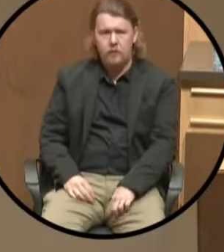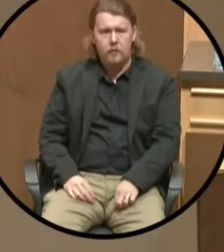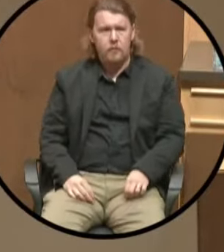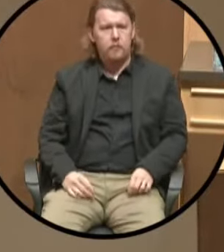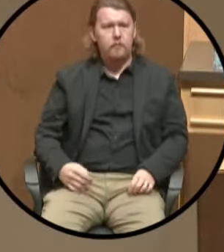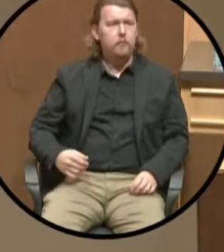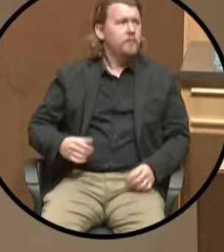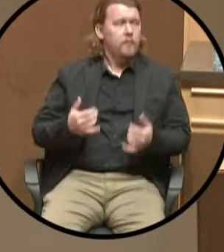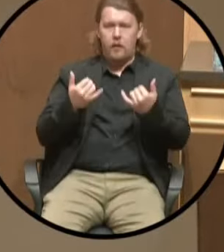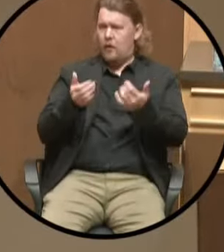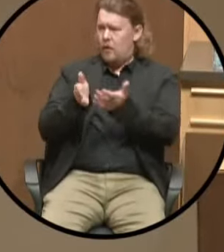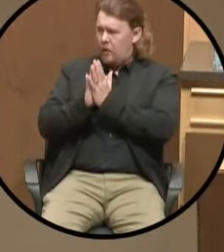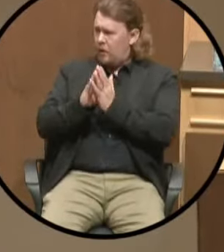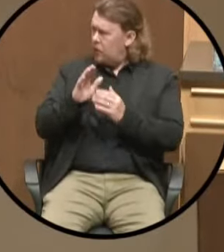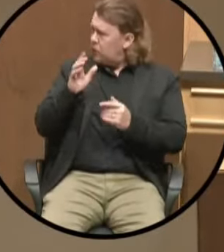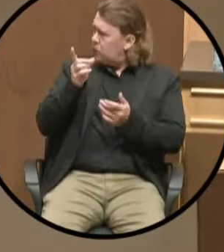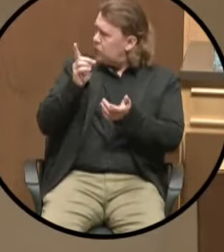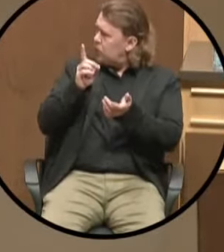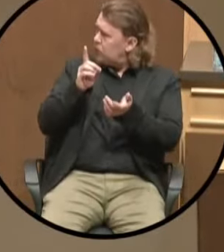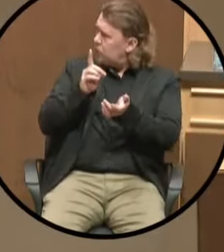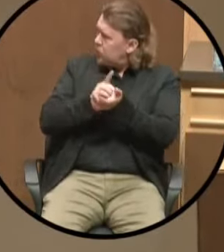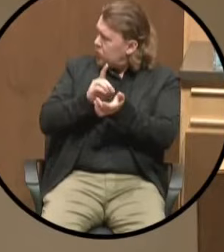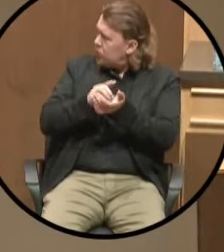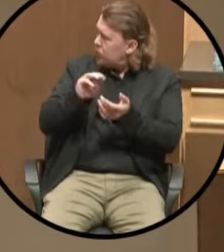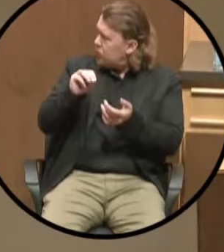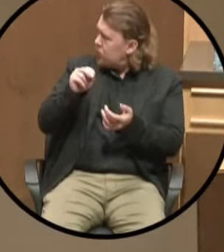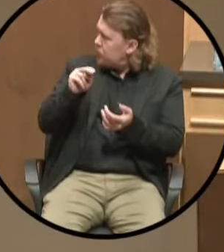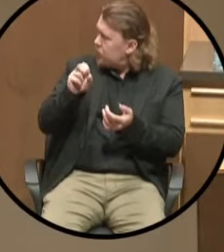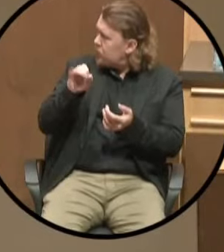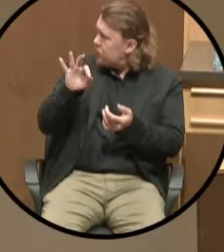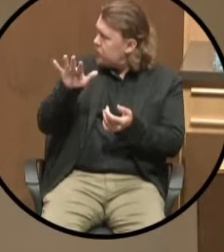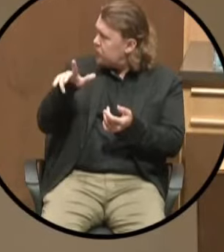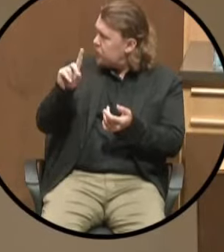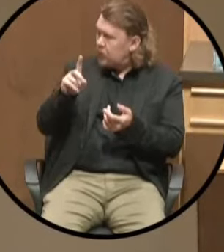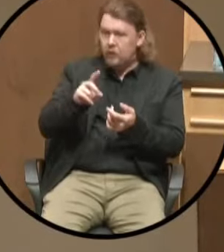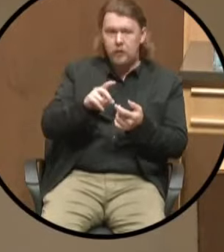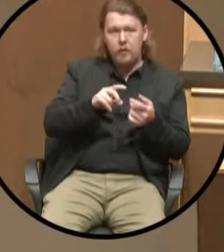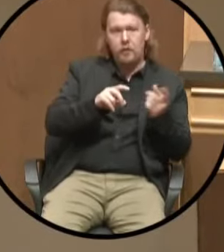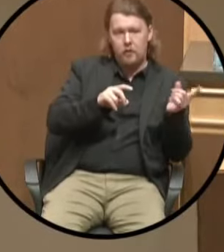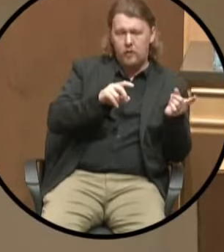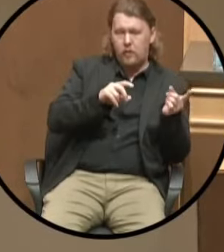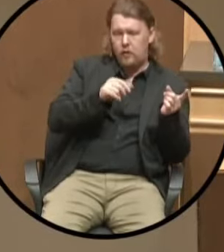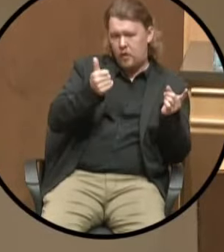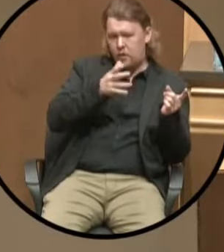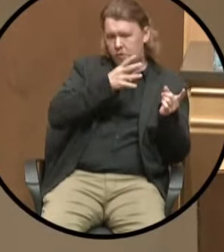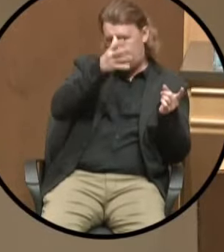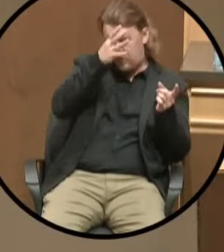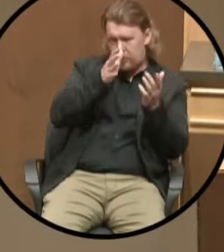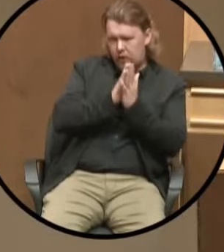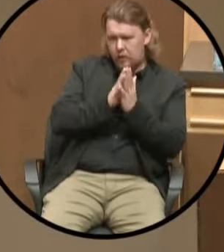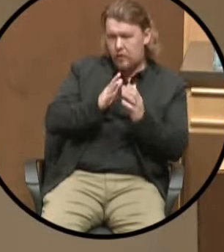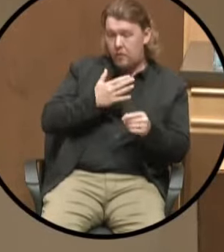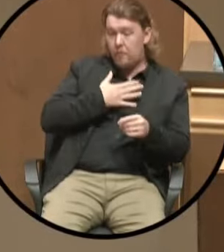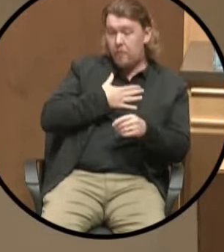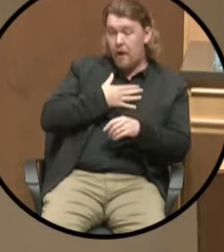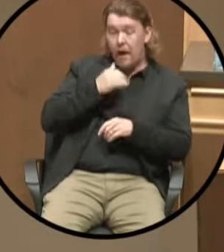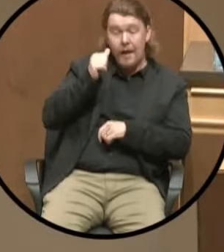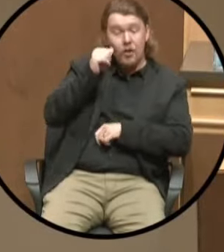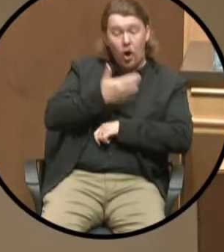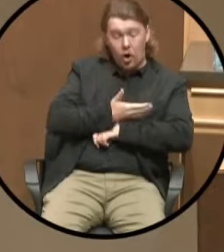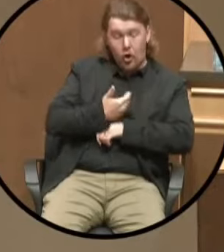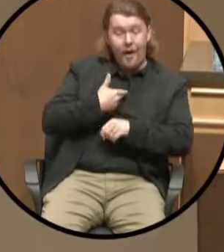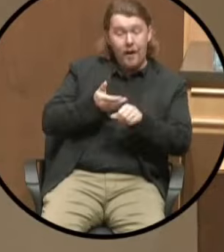ask Dr. Mansfield. Andrea, who's a parent at Ocoee High School, says, my daughter actually had COVID